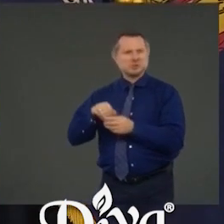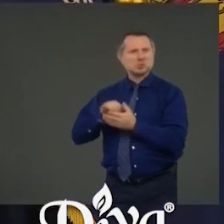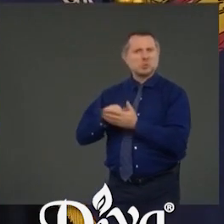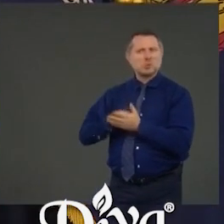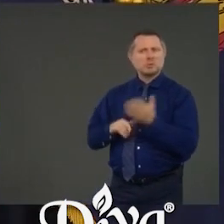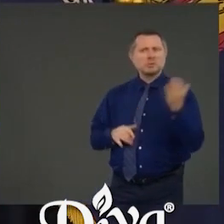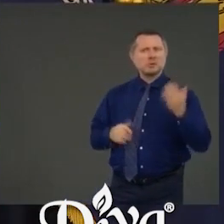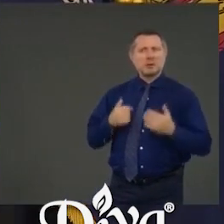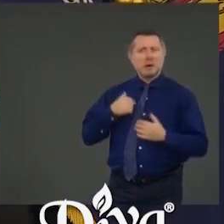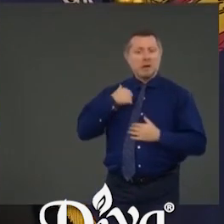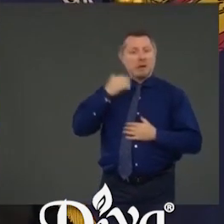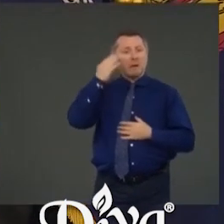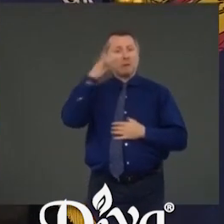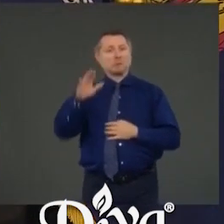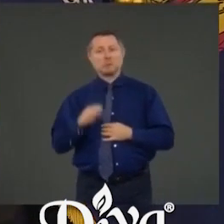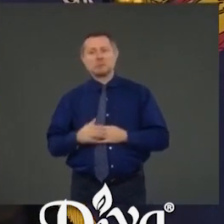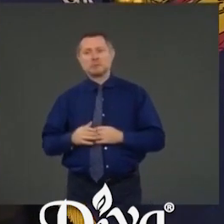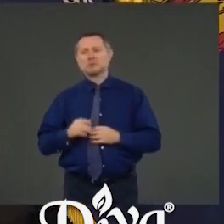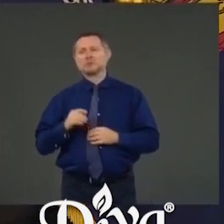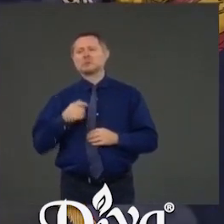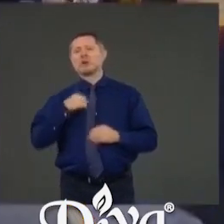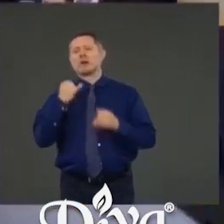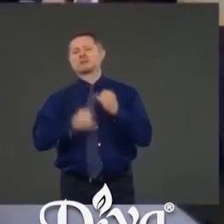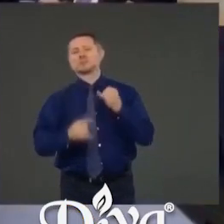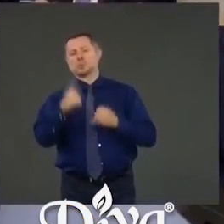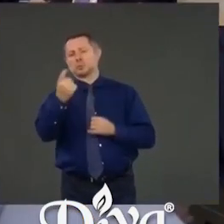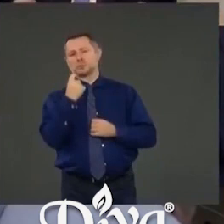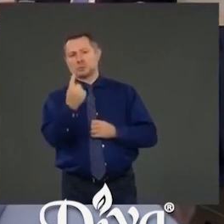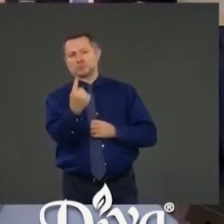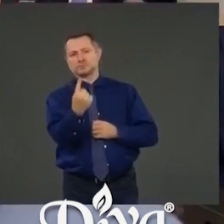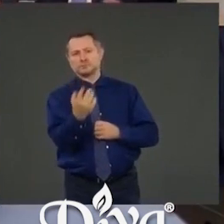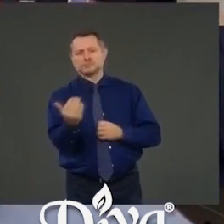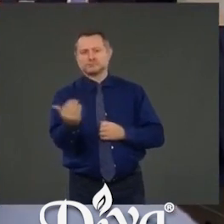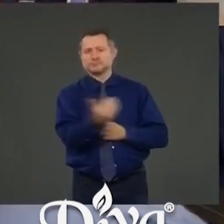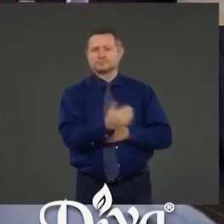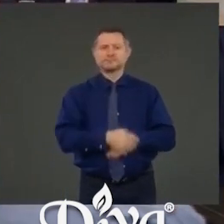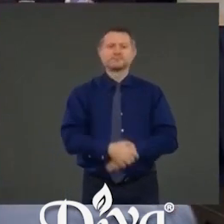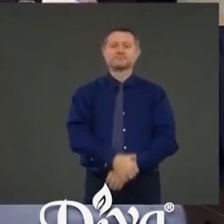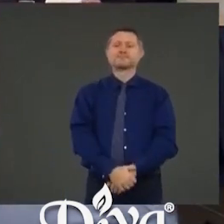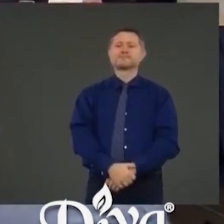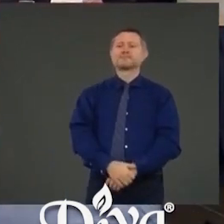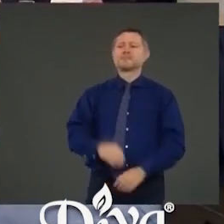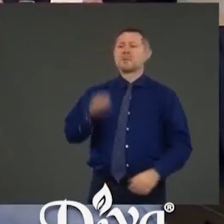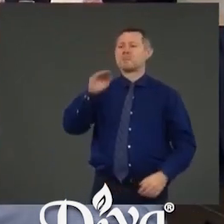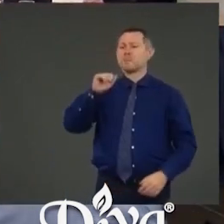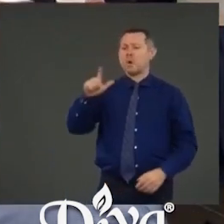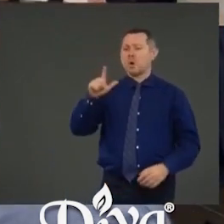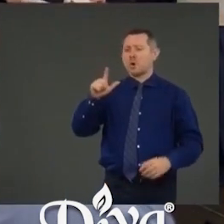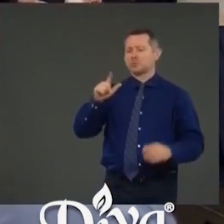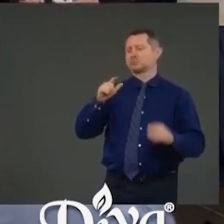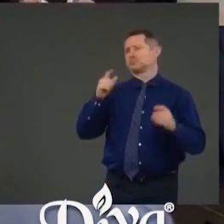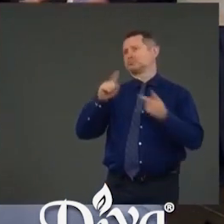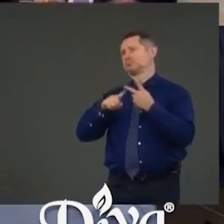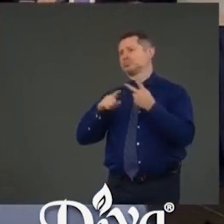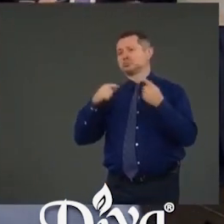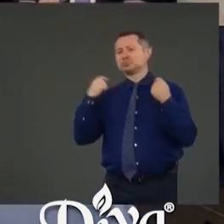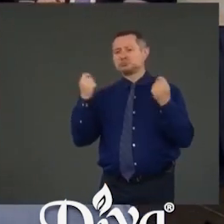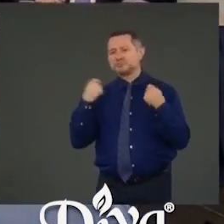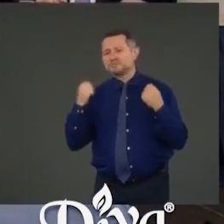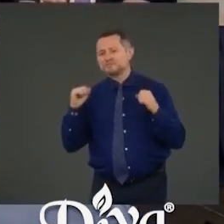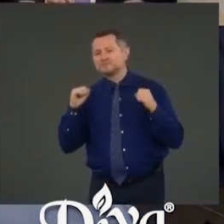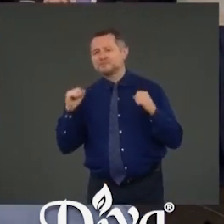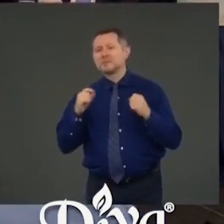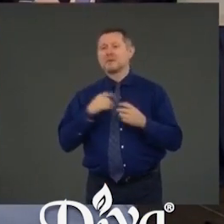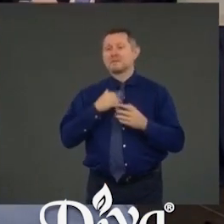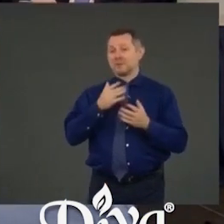yet. On the issue Last question, Mr. Sif. Yes. On the issue of malls and gyms that you brought up, they were originally planned to be part part of phase